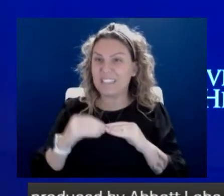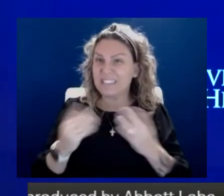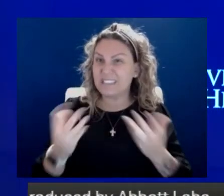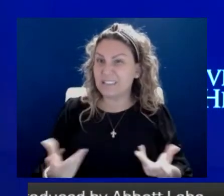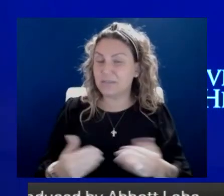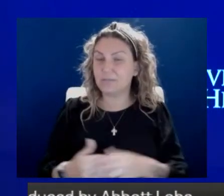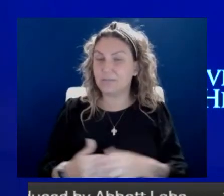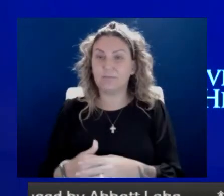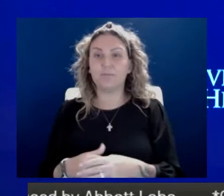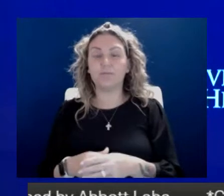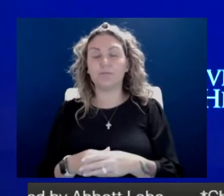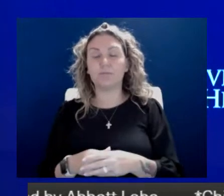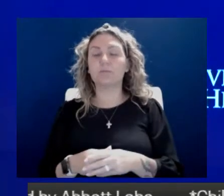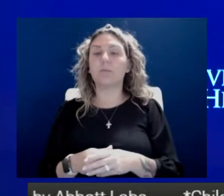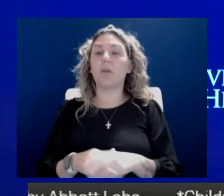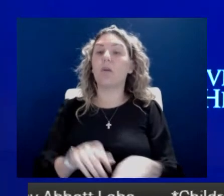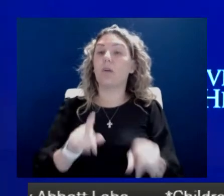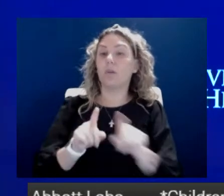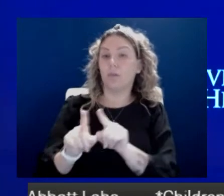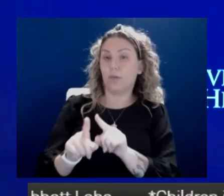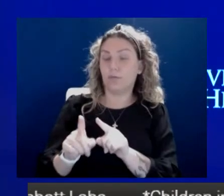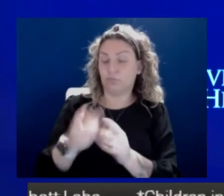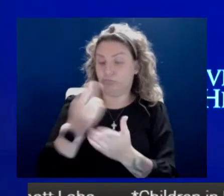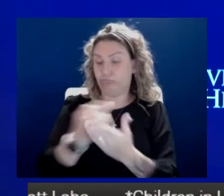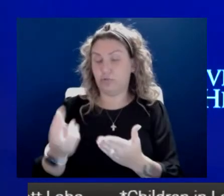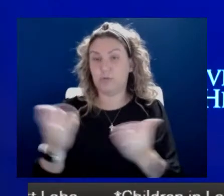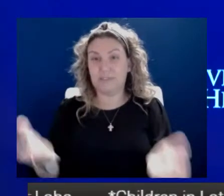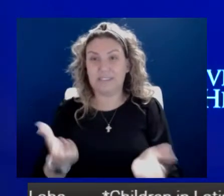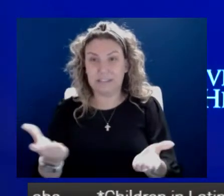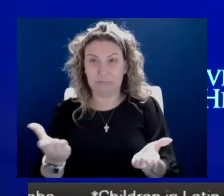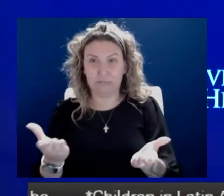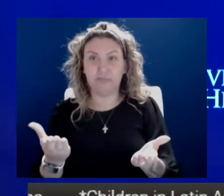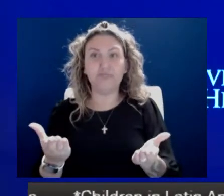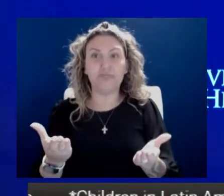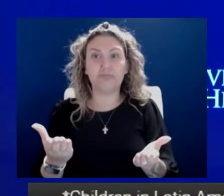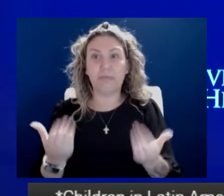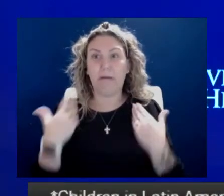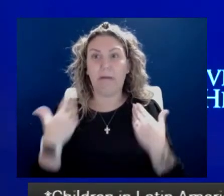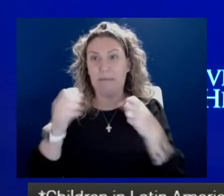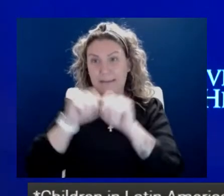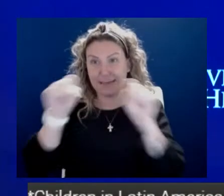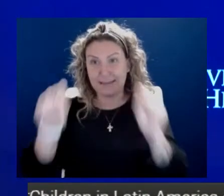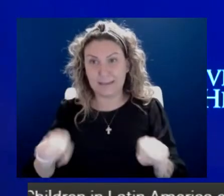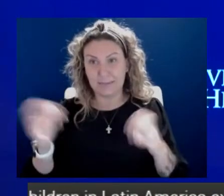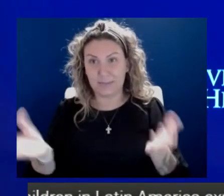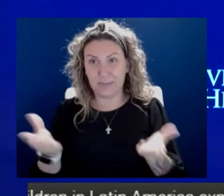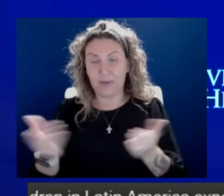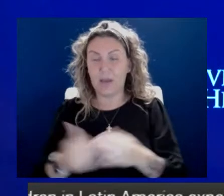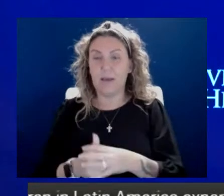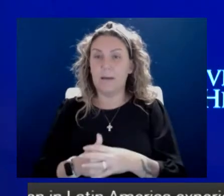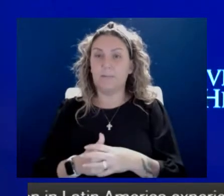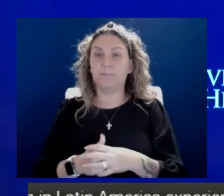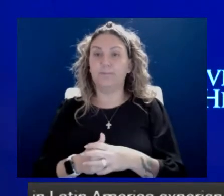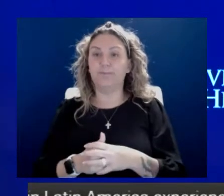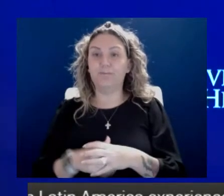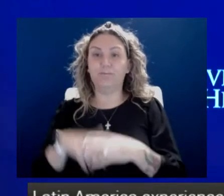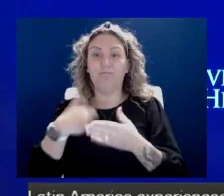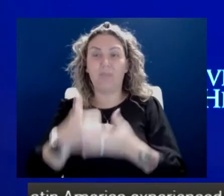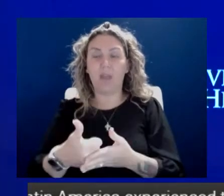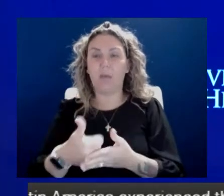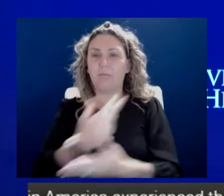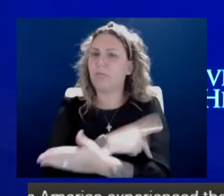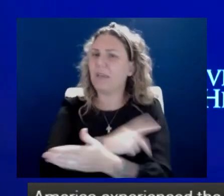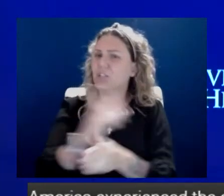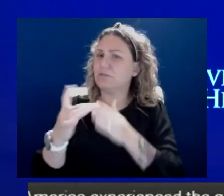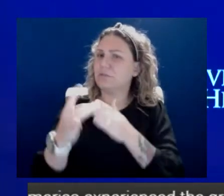addition to that, we have resources here at the organization at the health system to really help patients, guide them, and understand where the